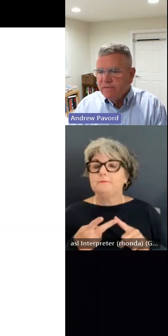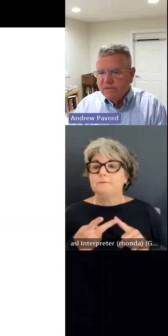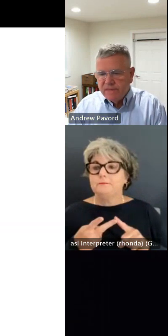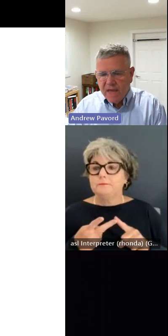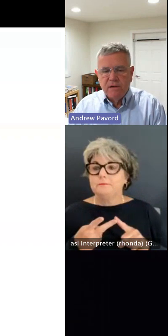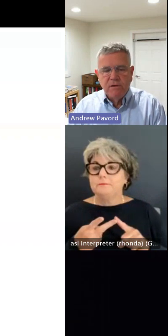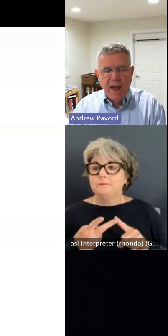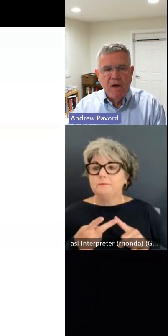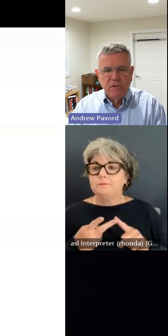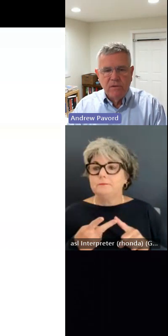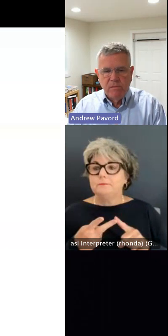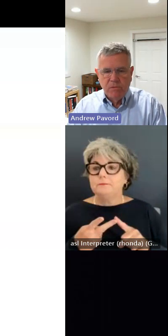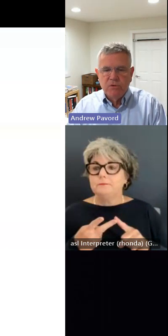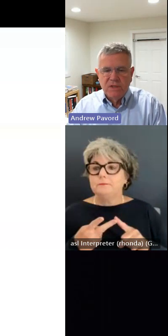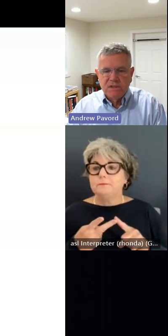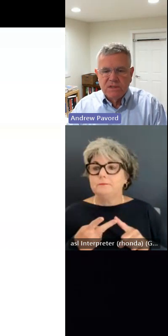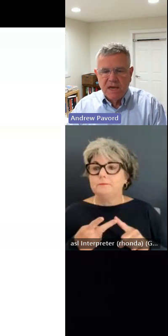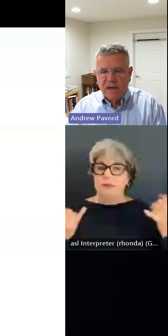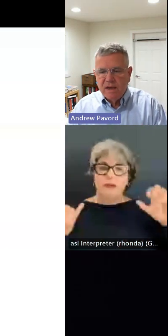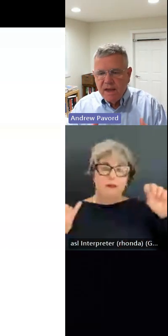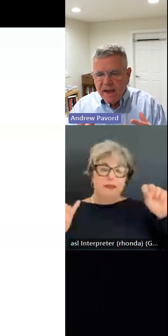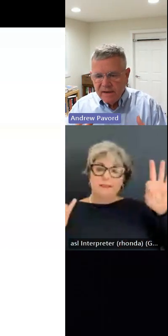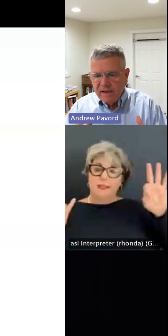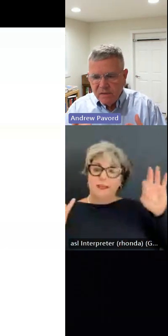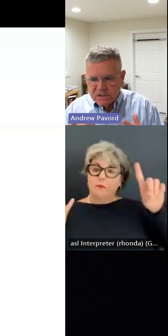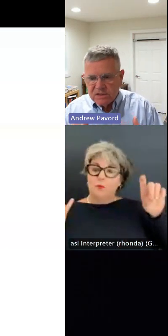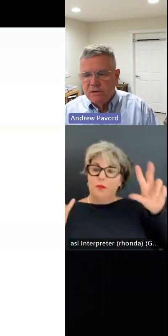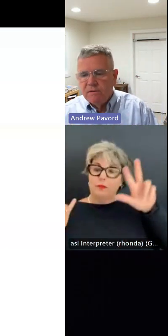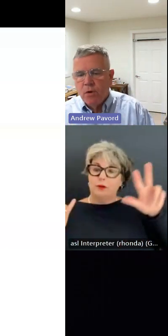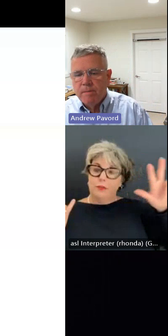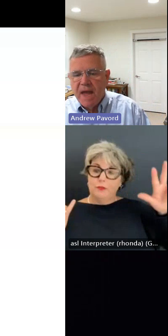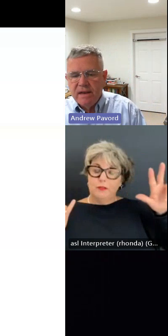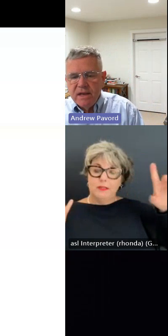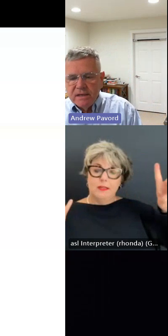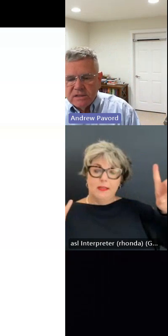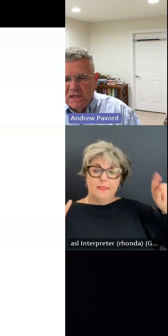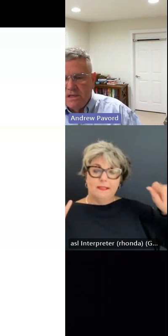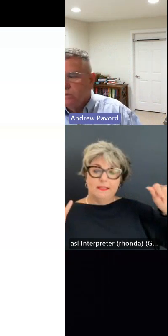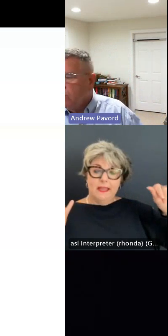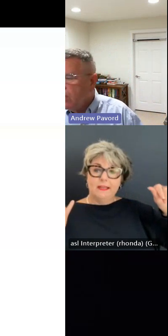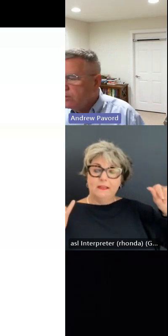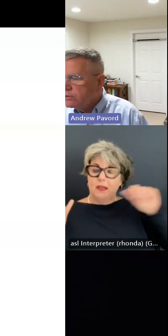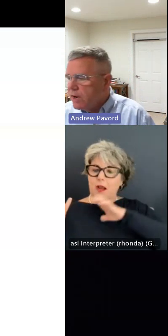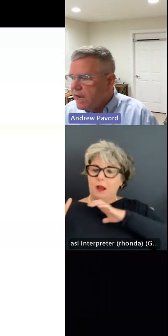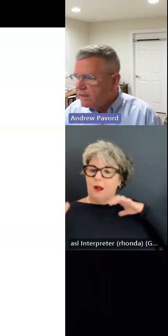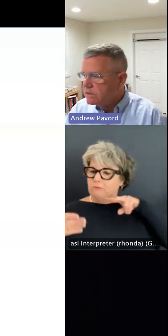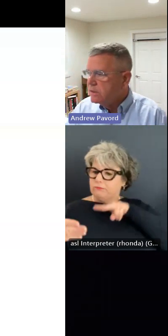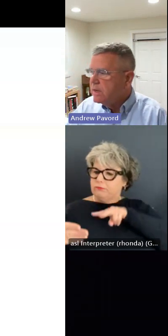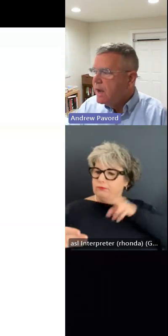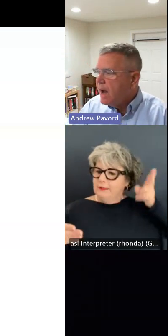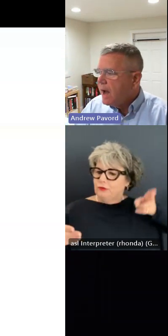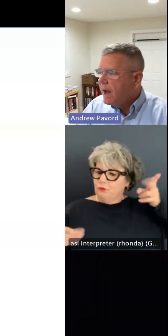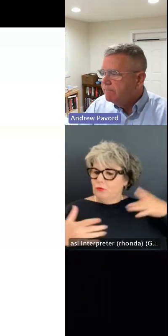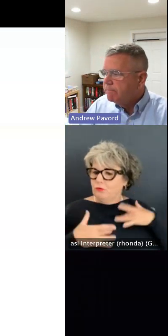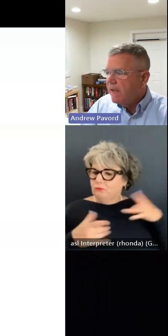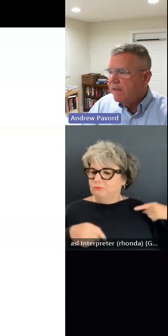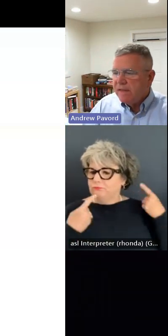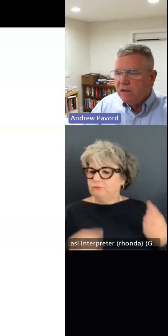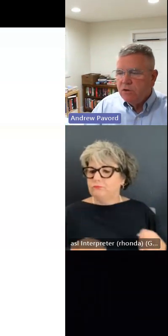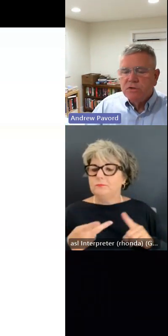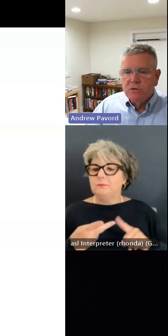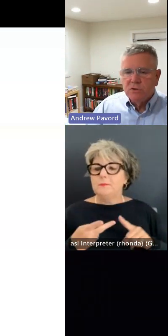so they can now, using this data and in the standard format, see historical trends.